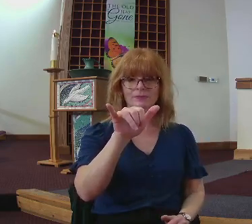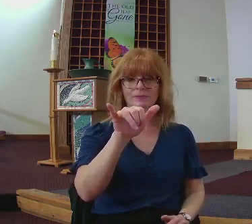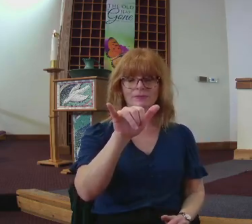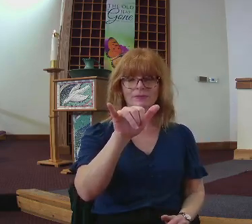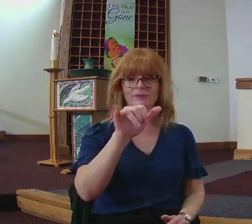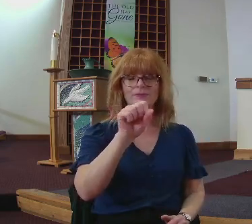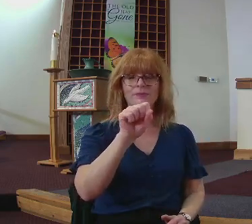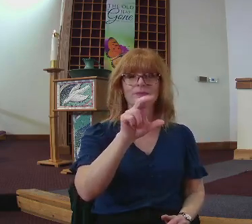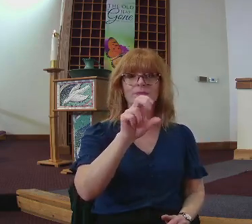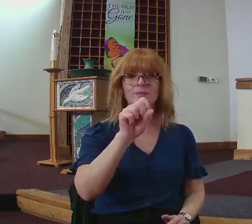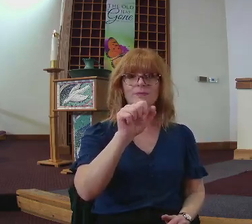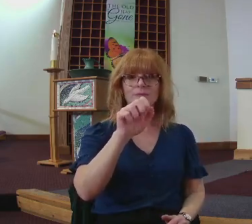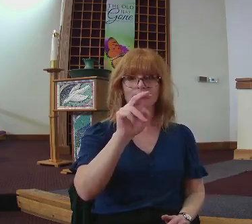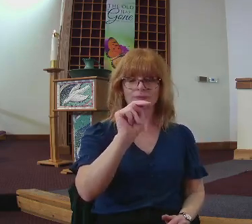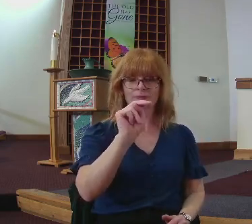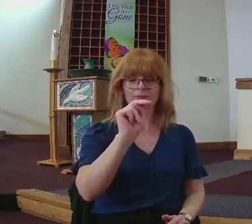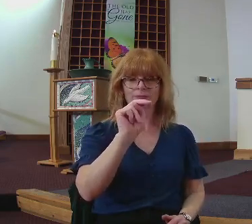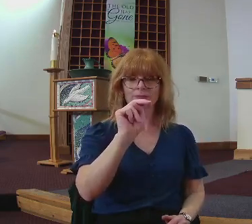Susan,